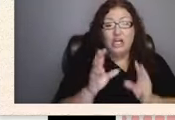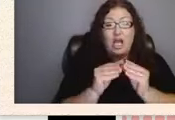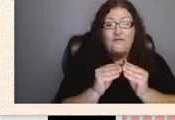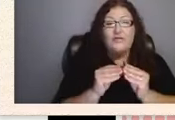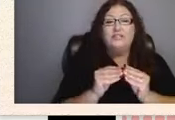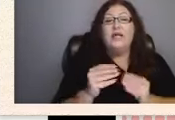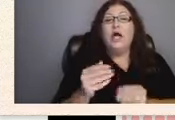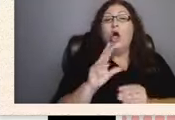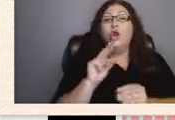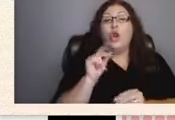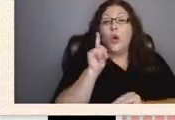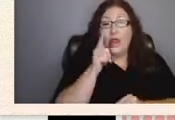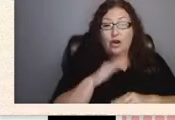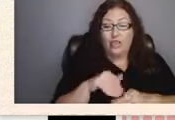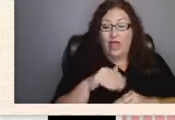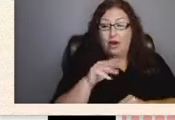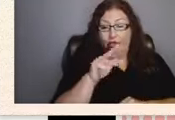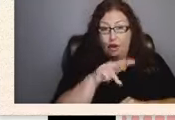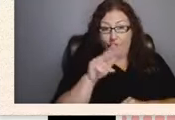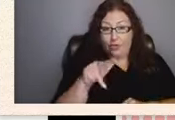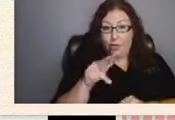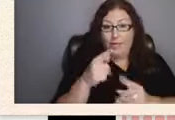months unless a child is a late referral.